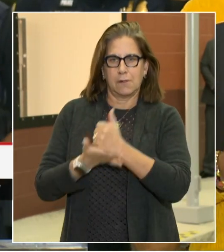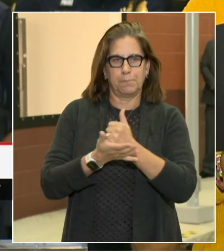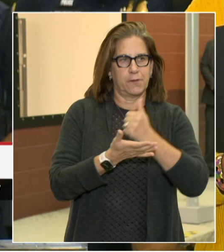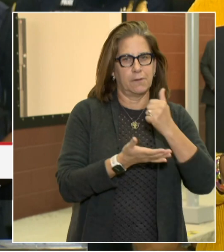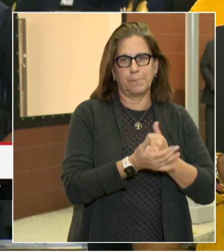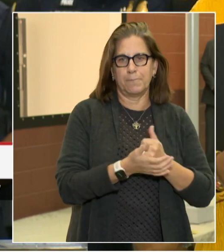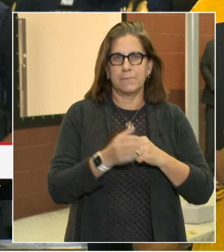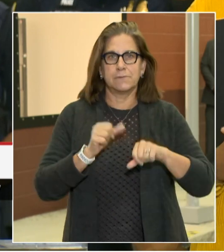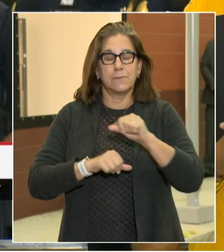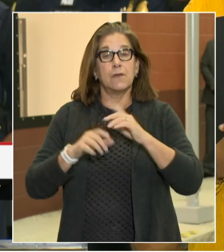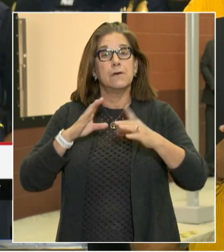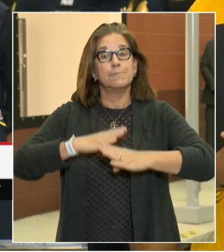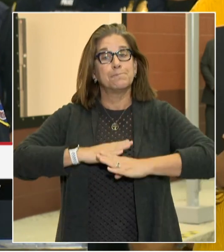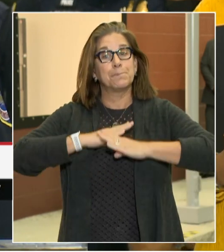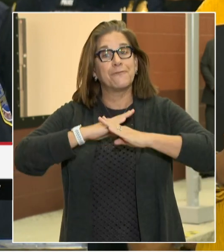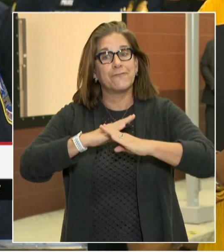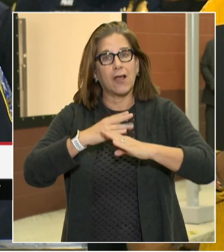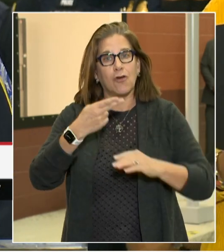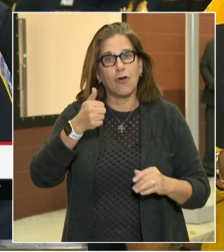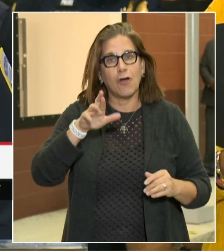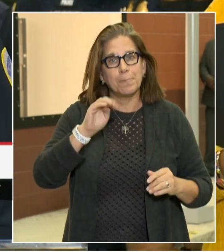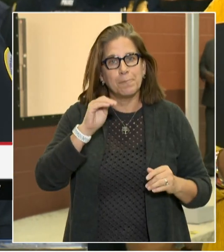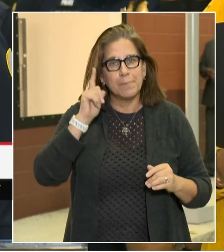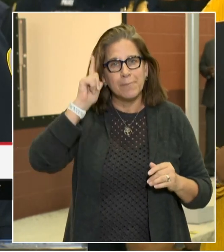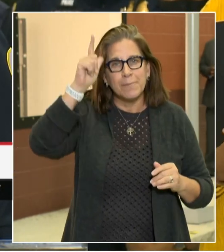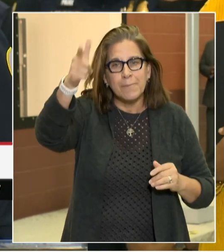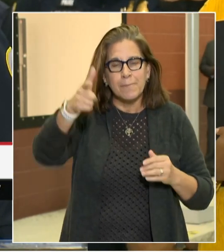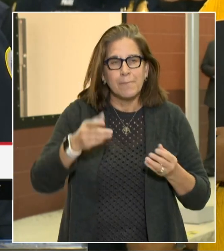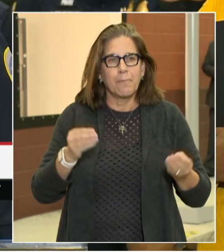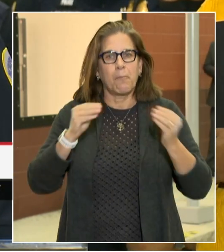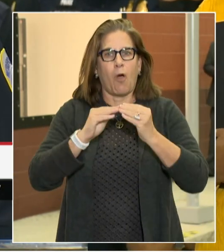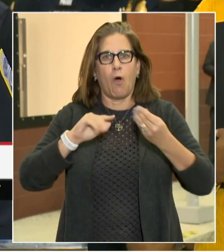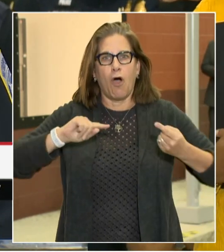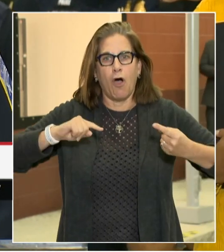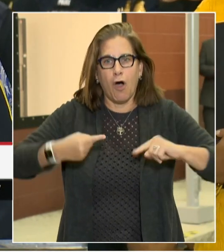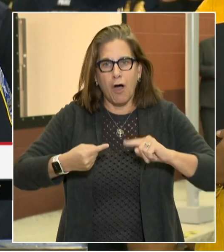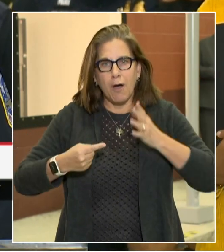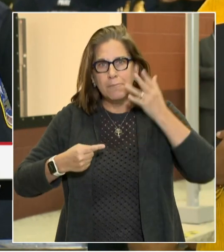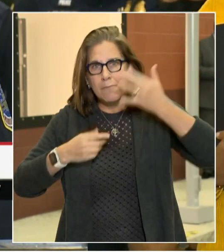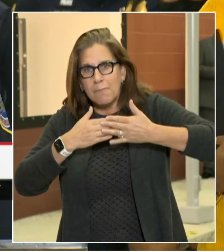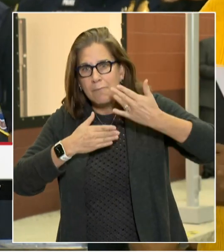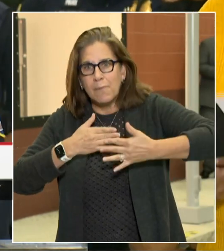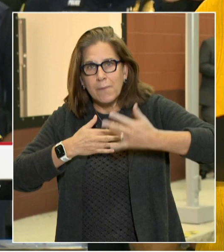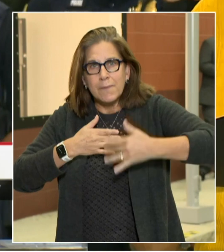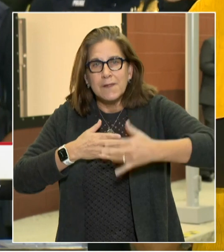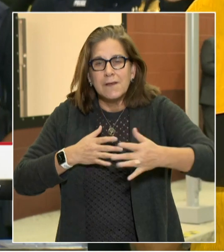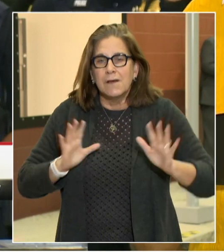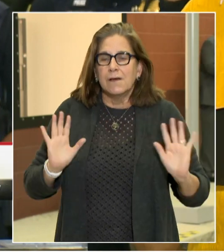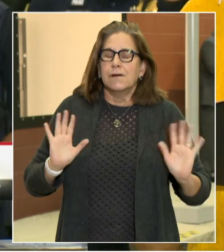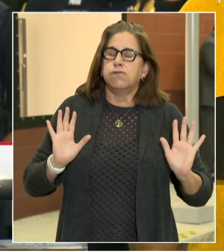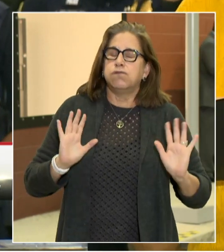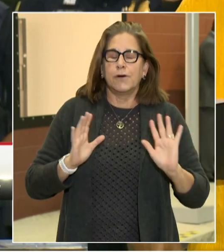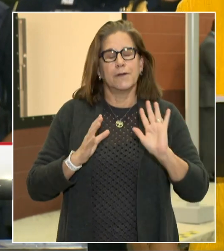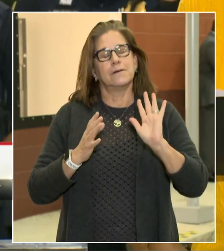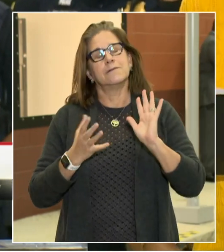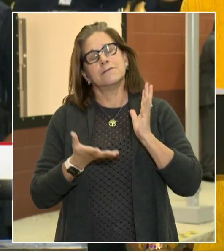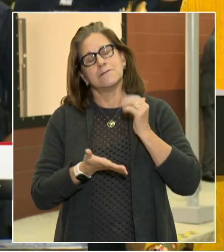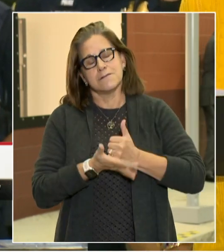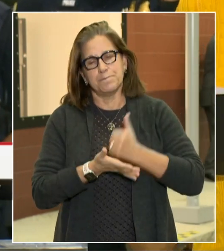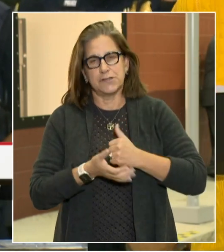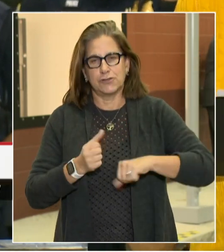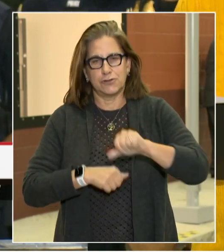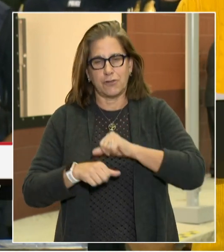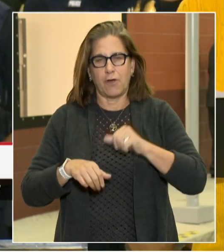that happens, officers of any rank are encouraged to stop the activity from continuing to encourage a better